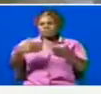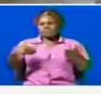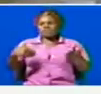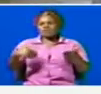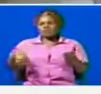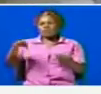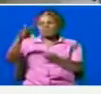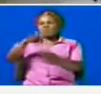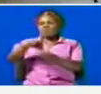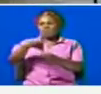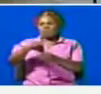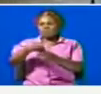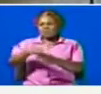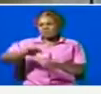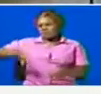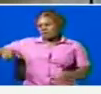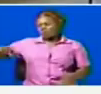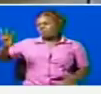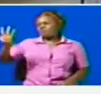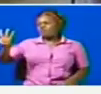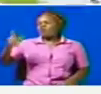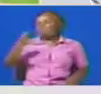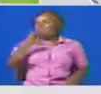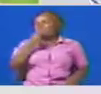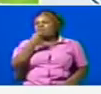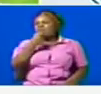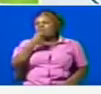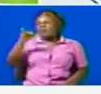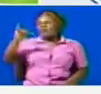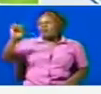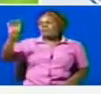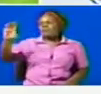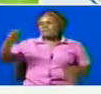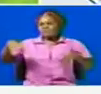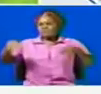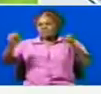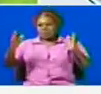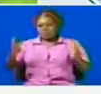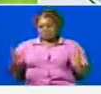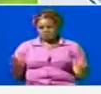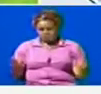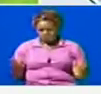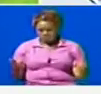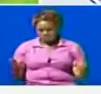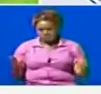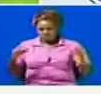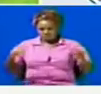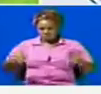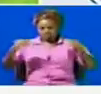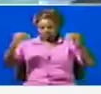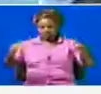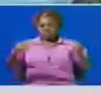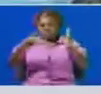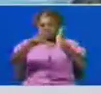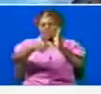scheduled voting in the four counties of Nyanza region. The IEBC chairman Wafula Chebukati pushing to a later date